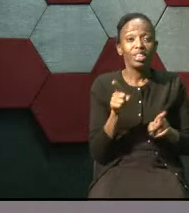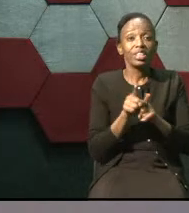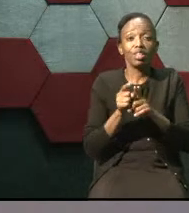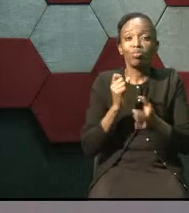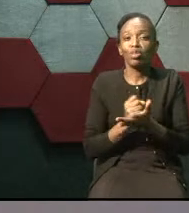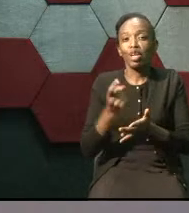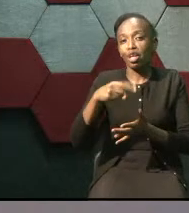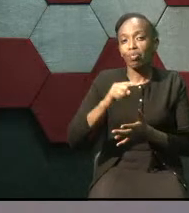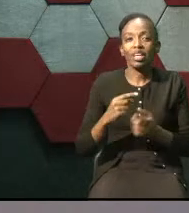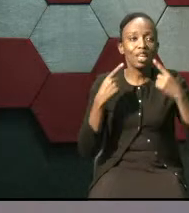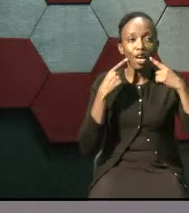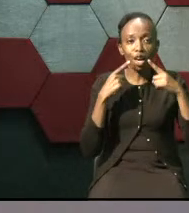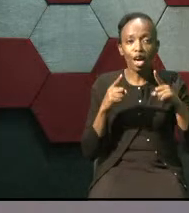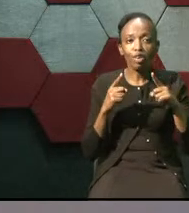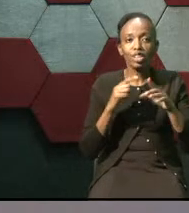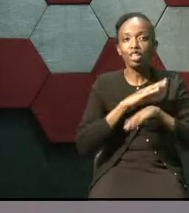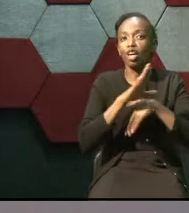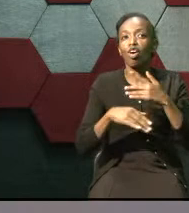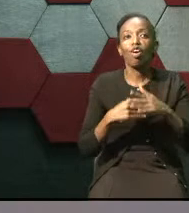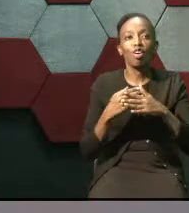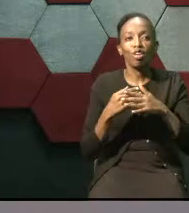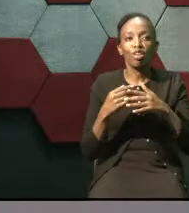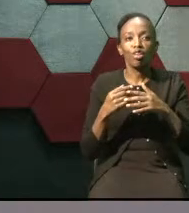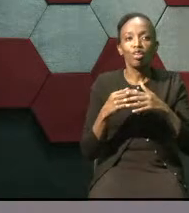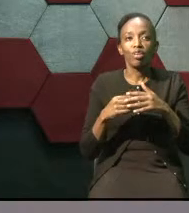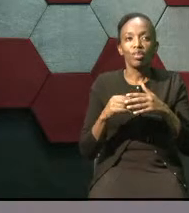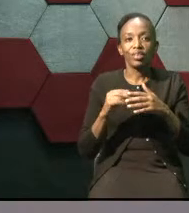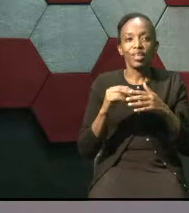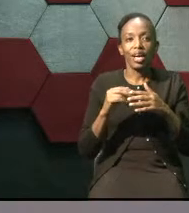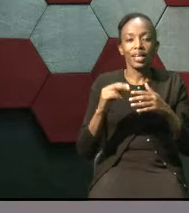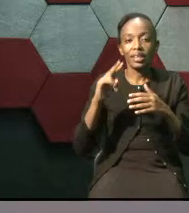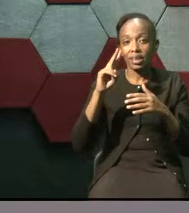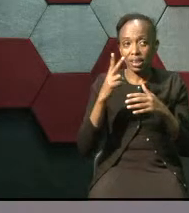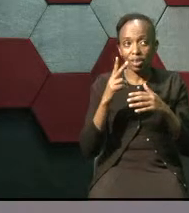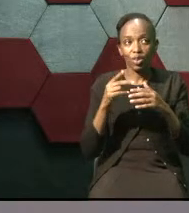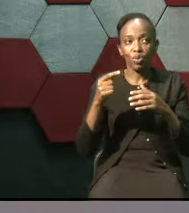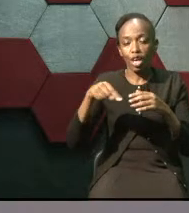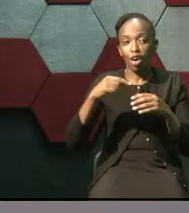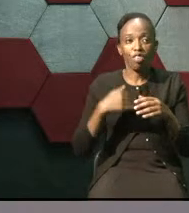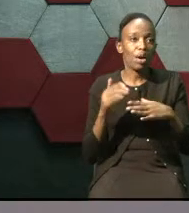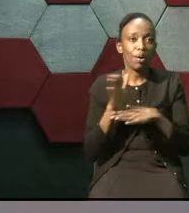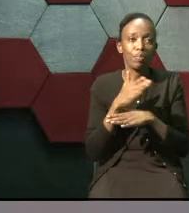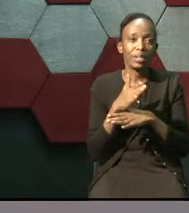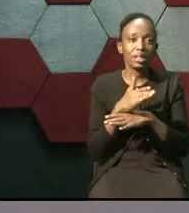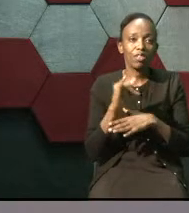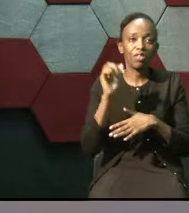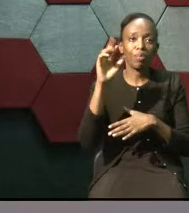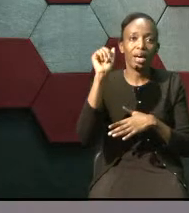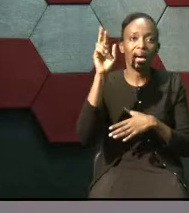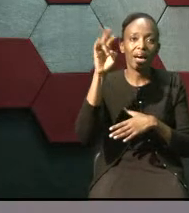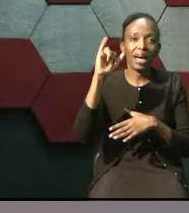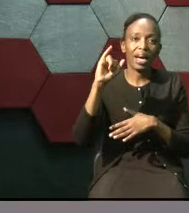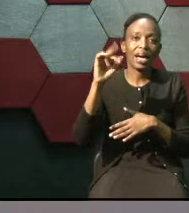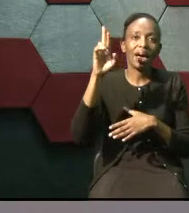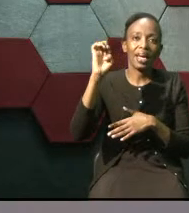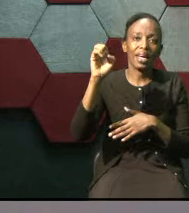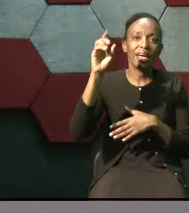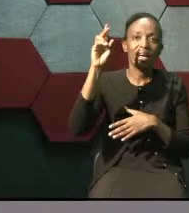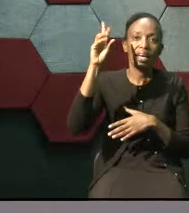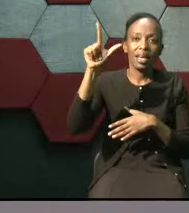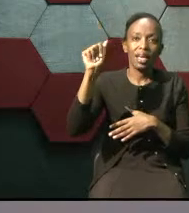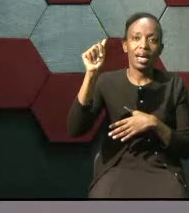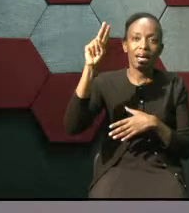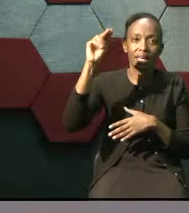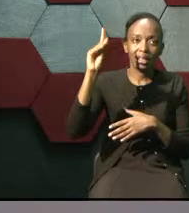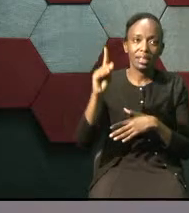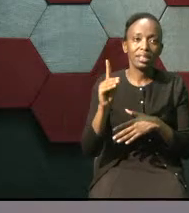us announce the overall runners-up, we have our ambassador of Ireland to Kenya. And we also call her like